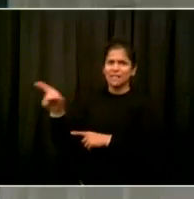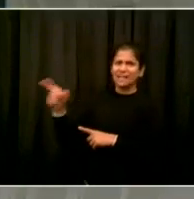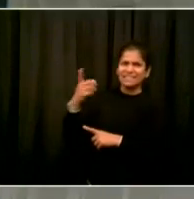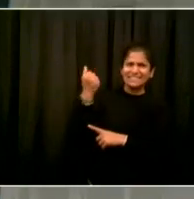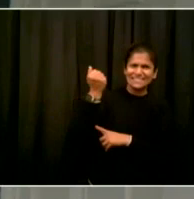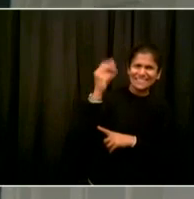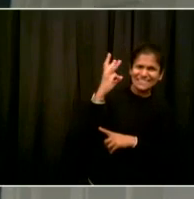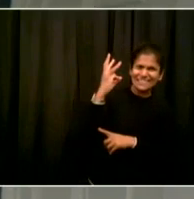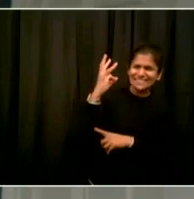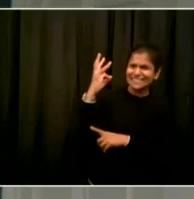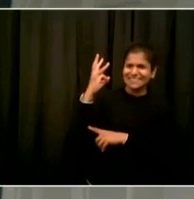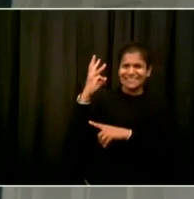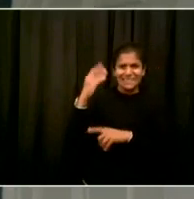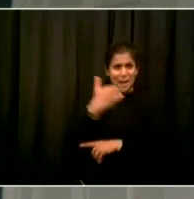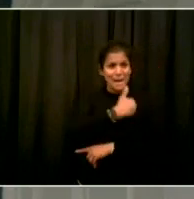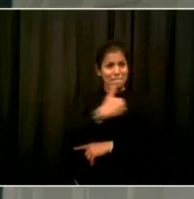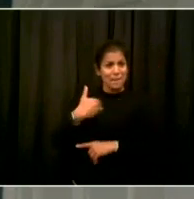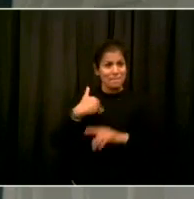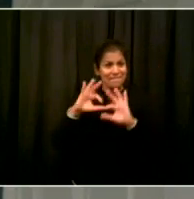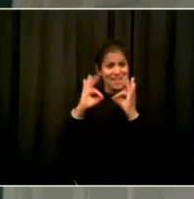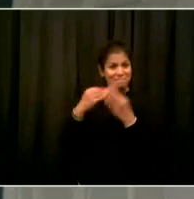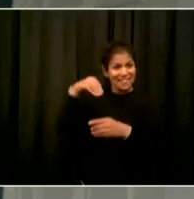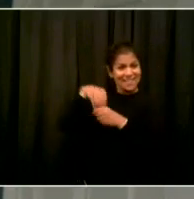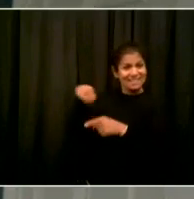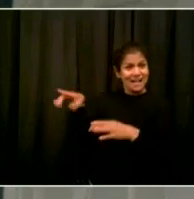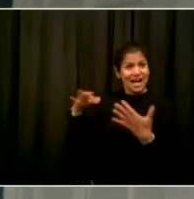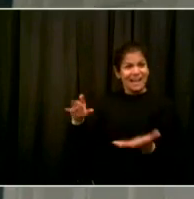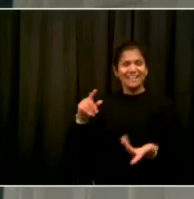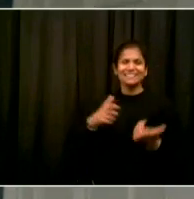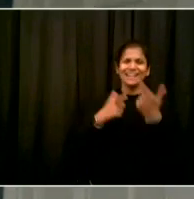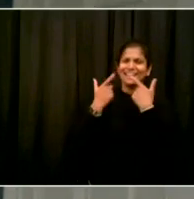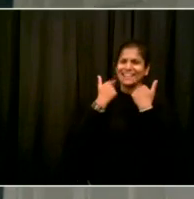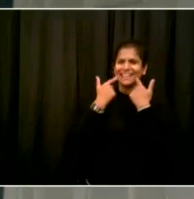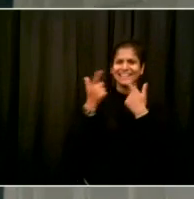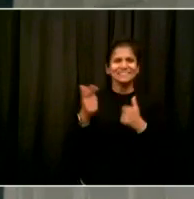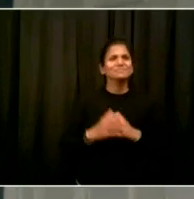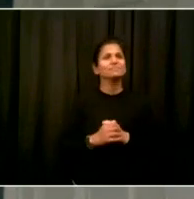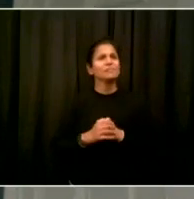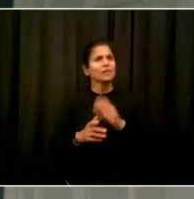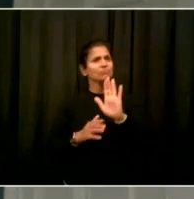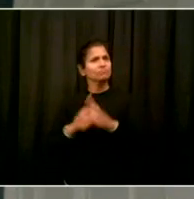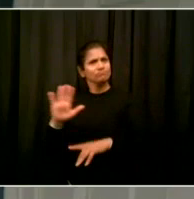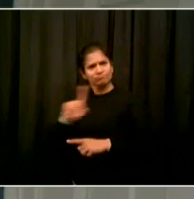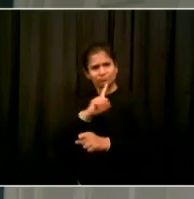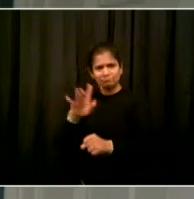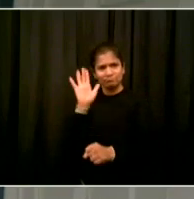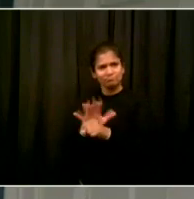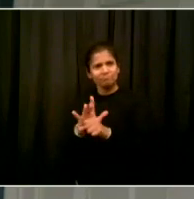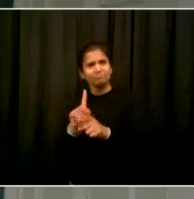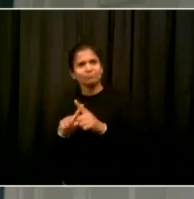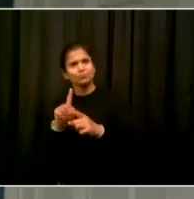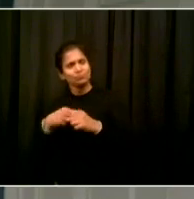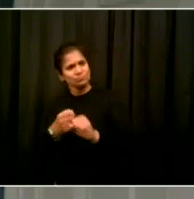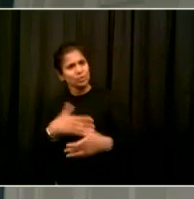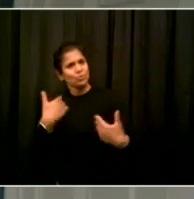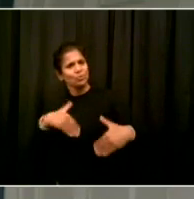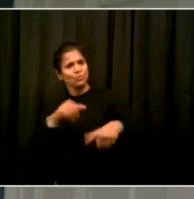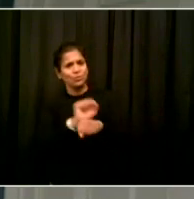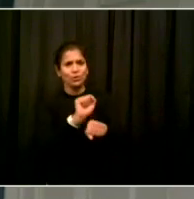and to the NYPD. I've never seen an example so extraordinary of one family giving so